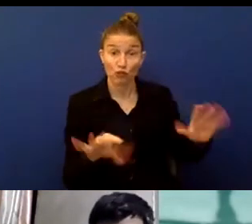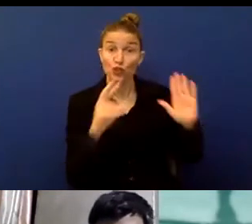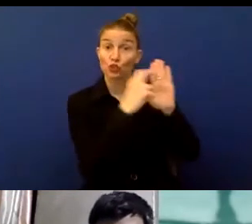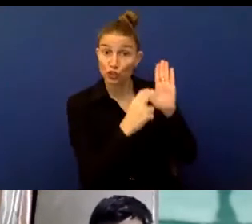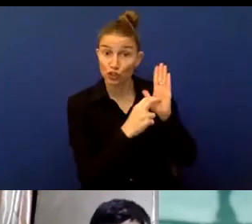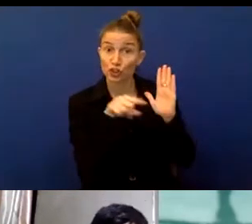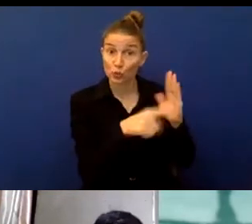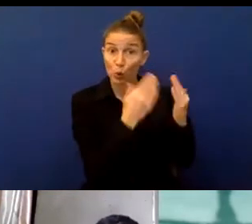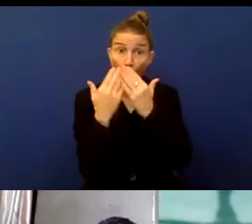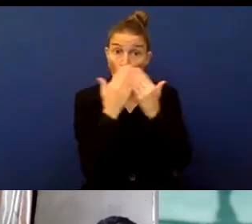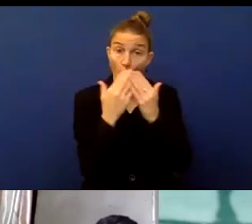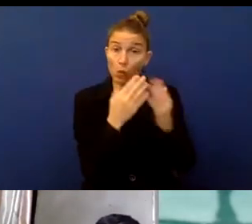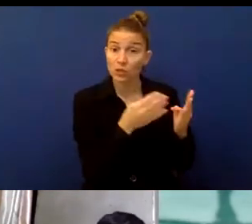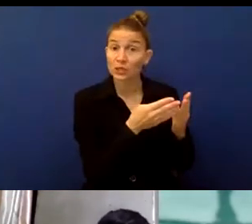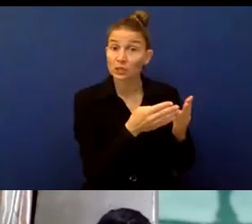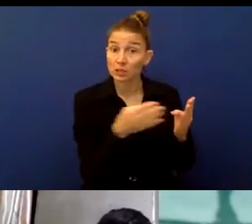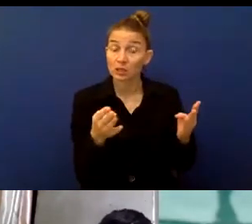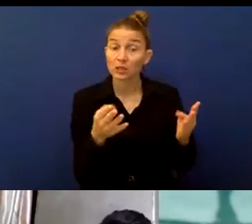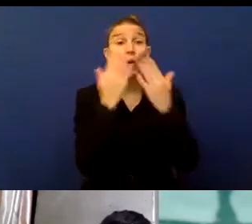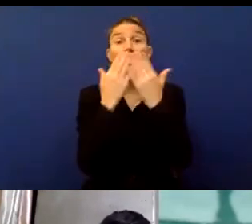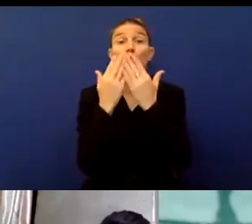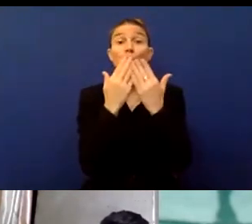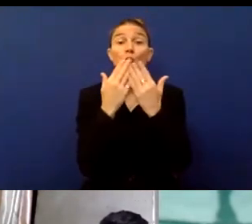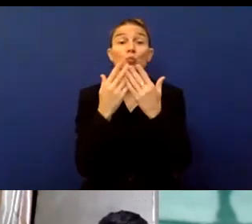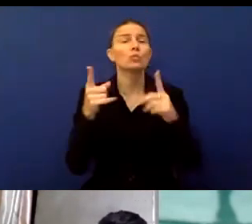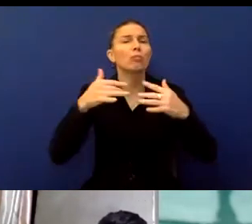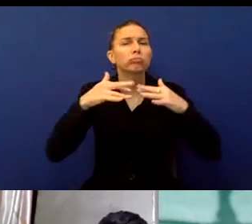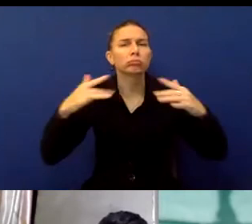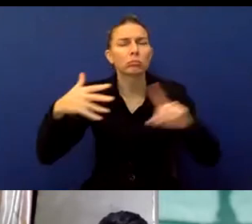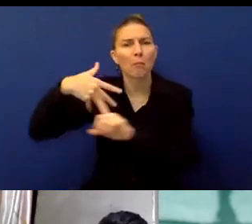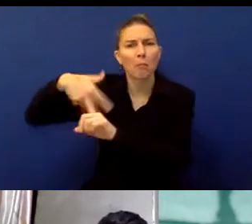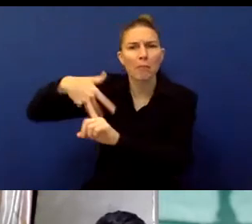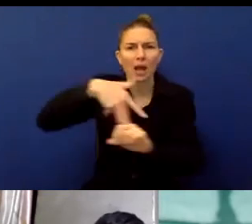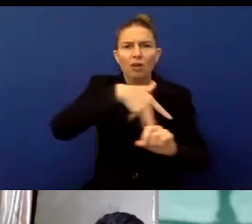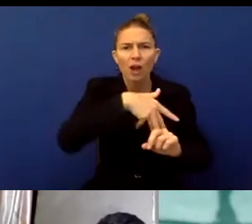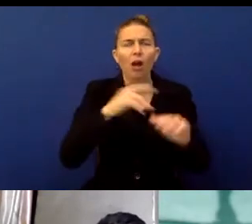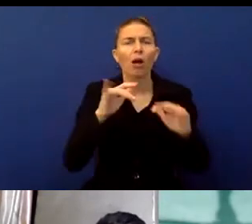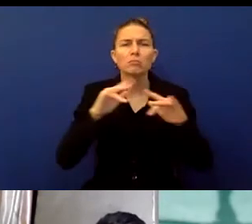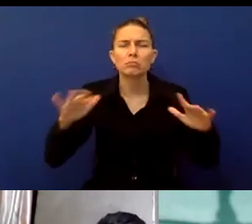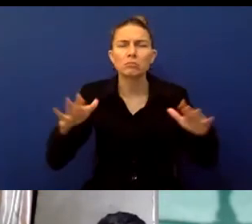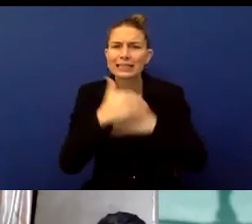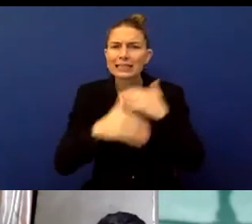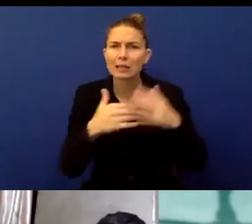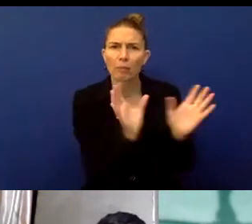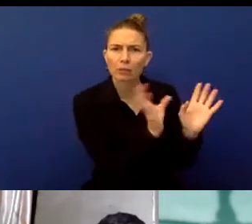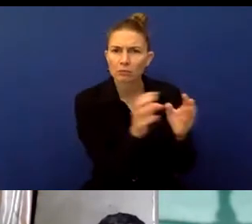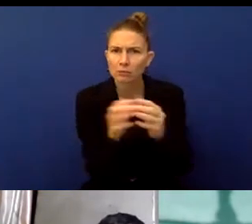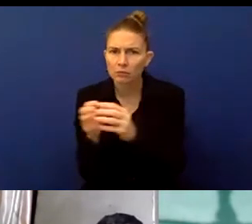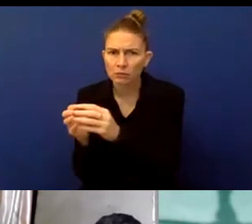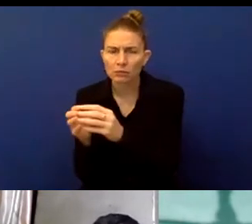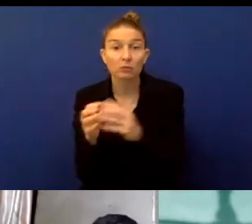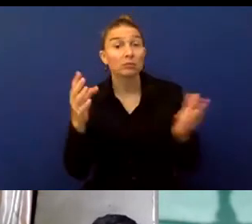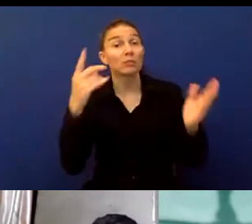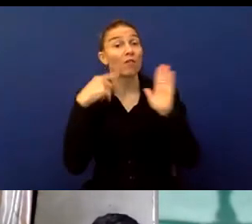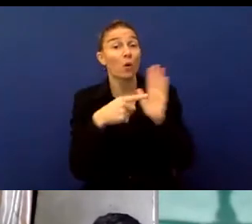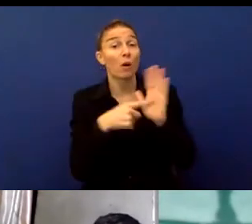the students come from different backgrounds and comes from different disability constituencies. For instance, we have blind and